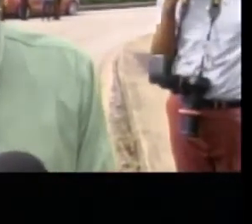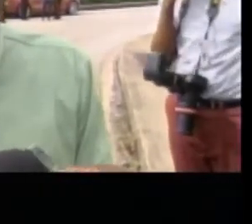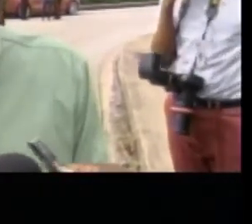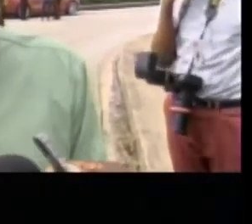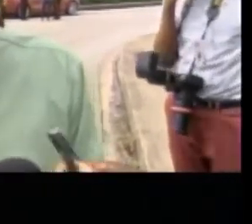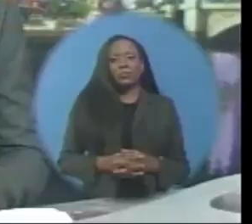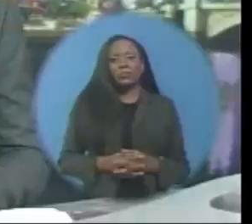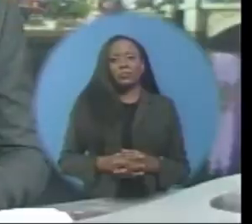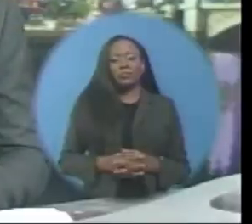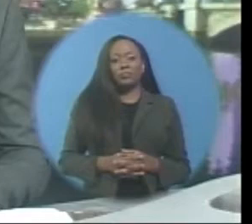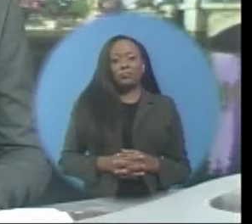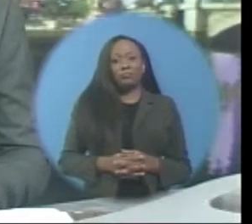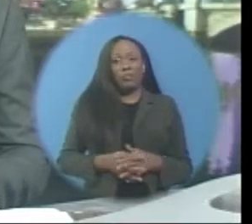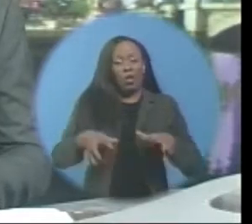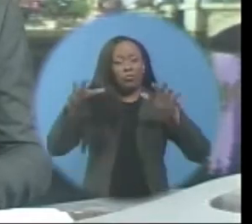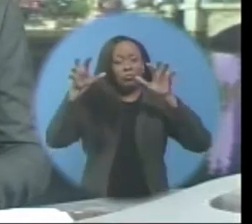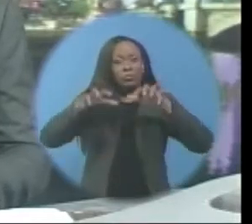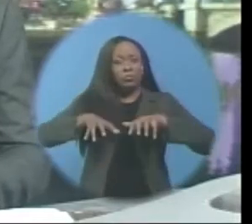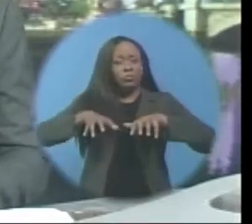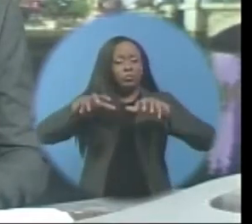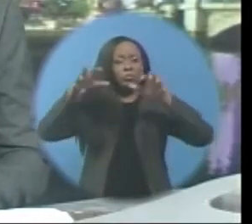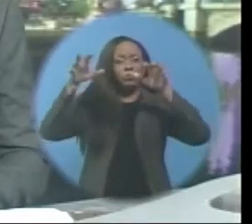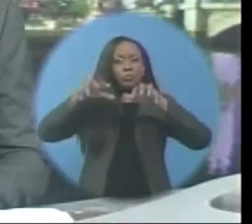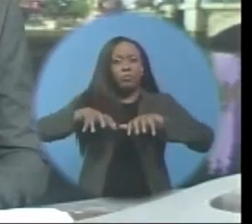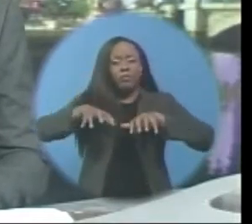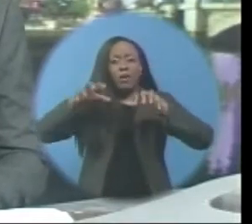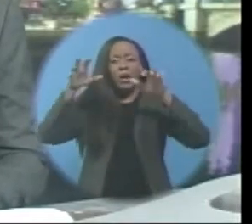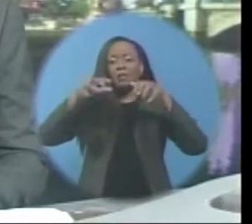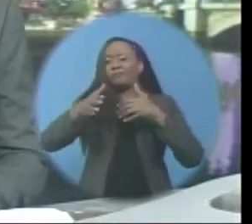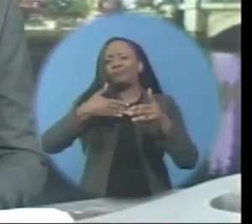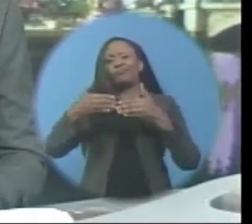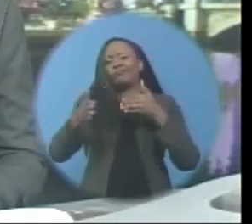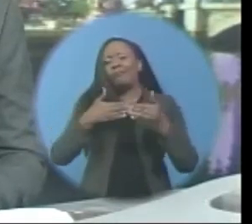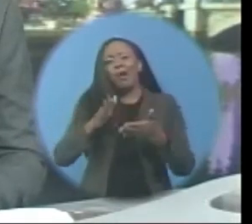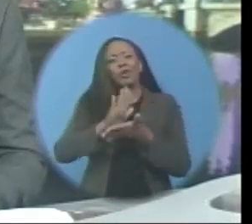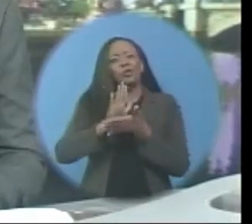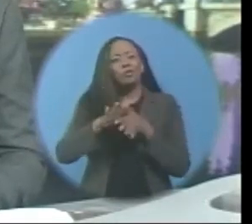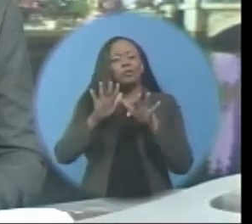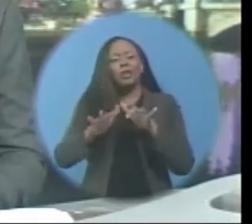times. Despite the rains, thousands of school children